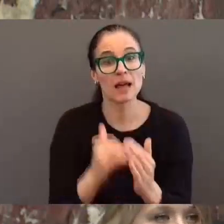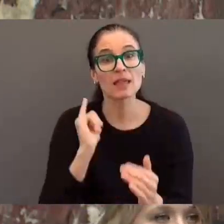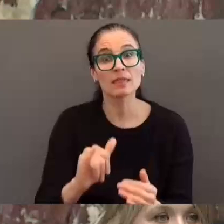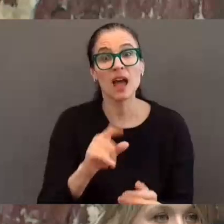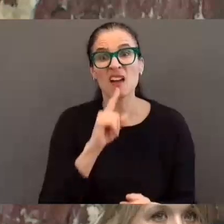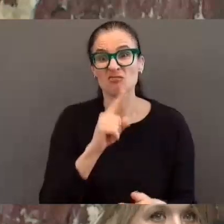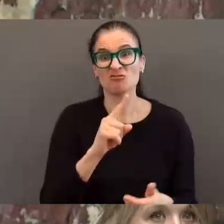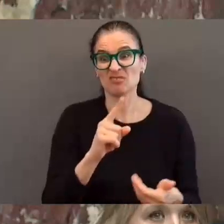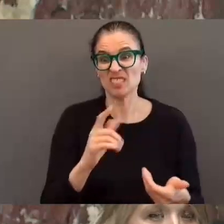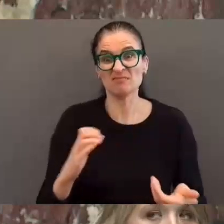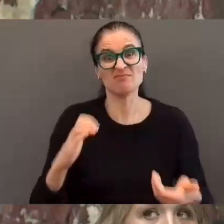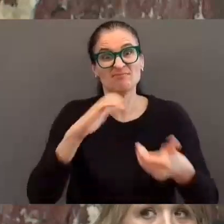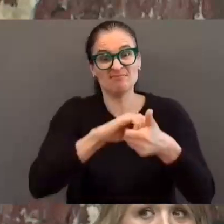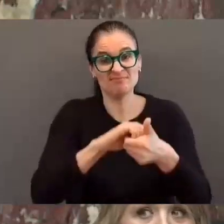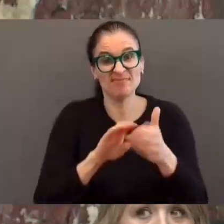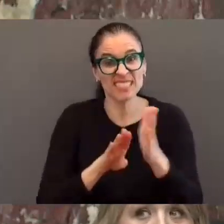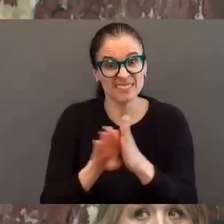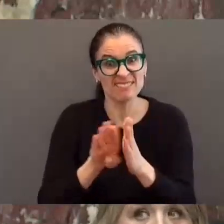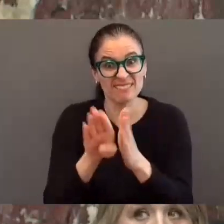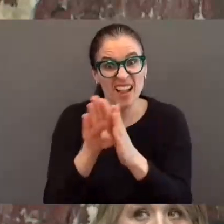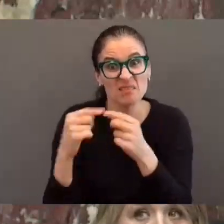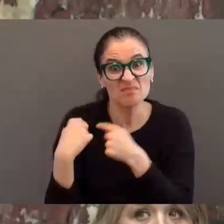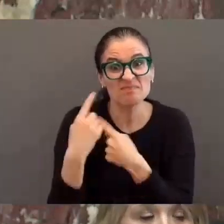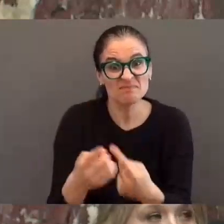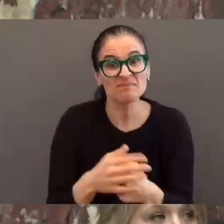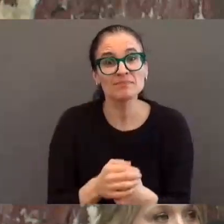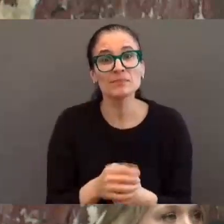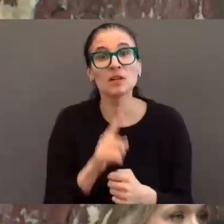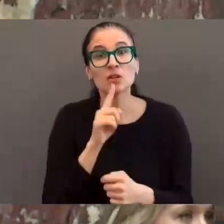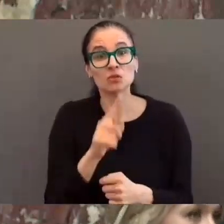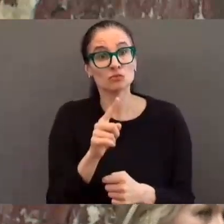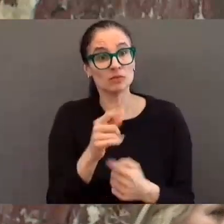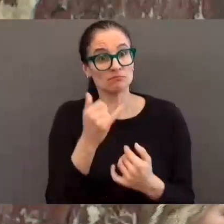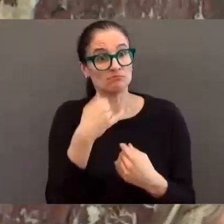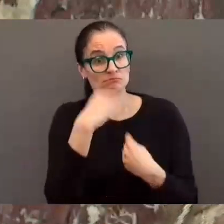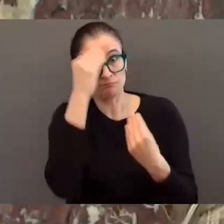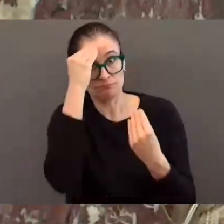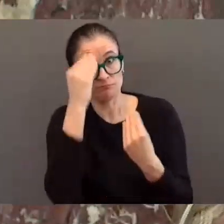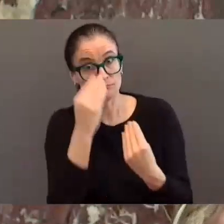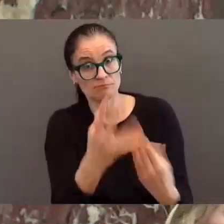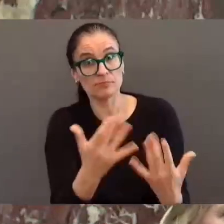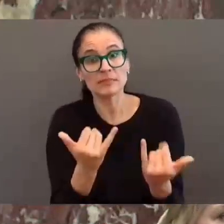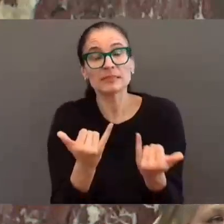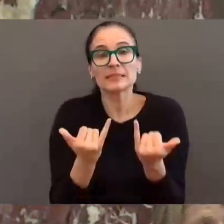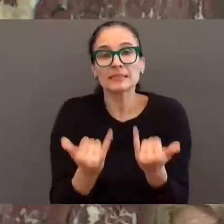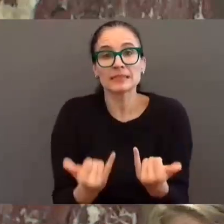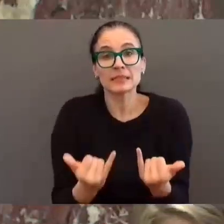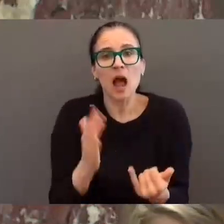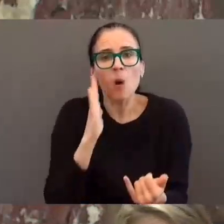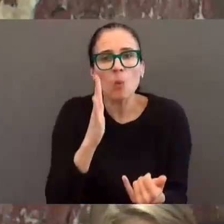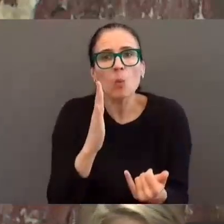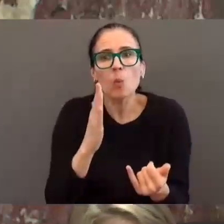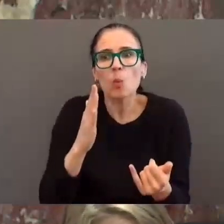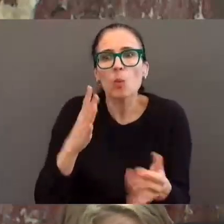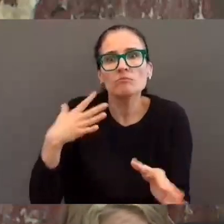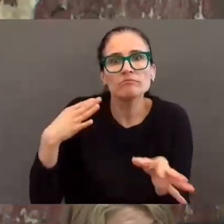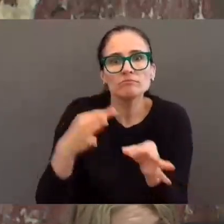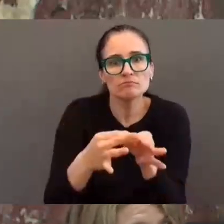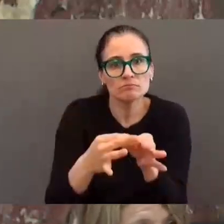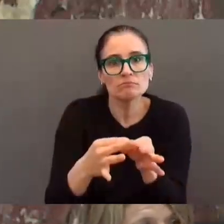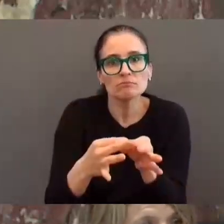out on a bit of that progress now, in addition to a report that will be coming forward to this table soon.